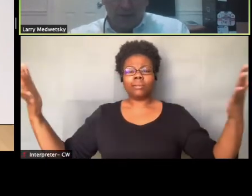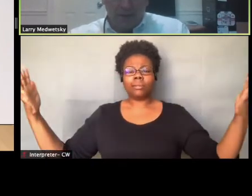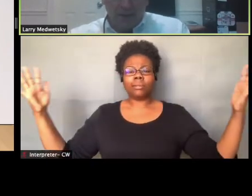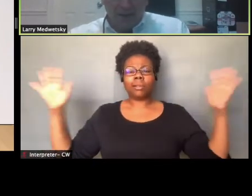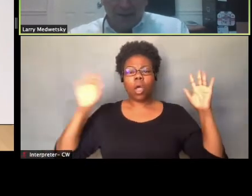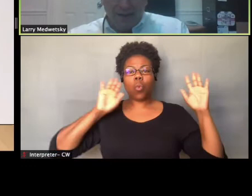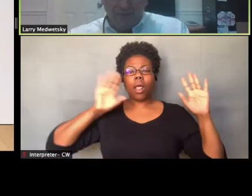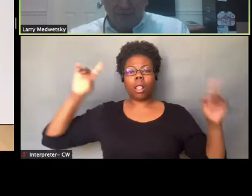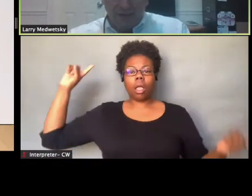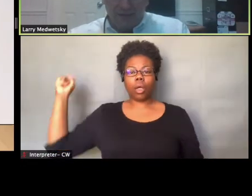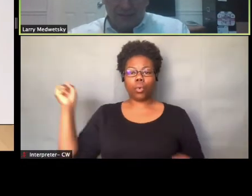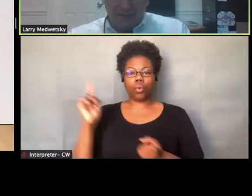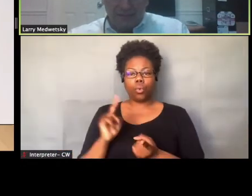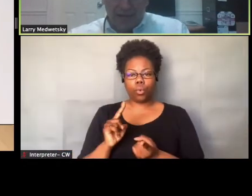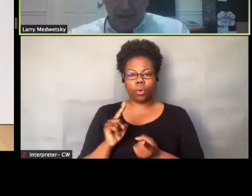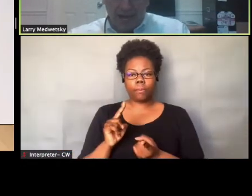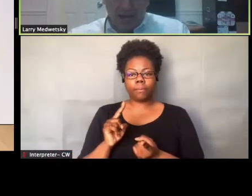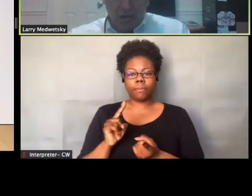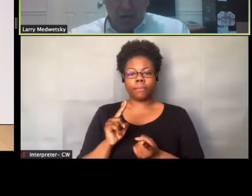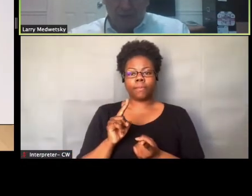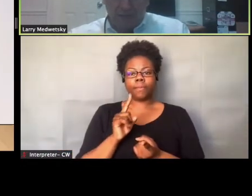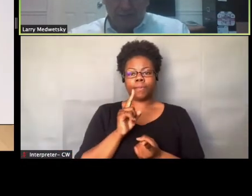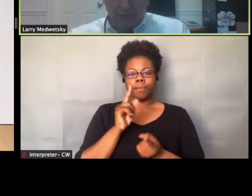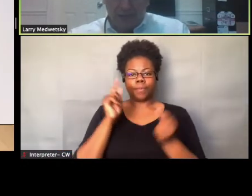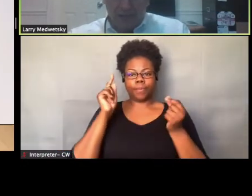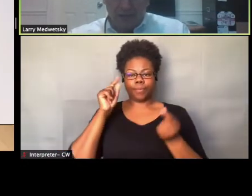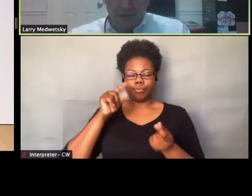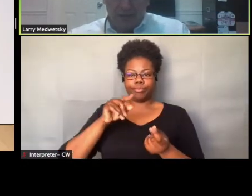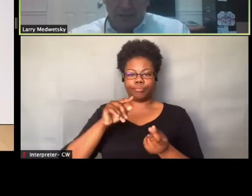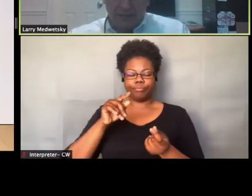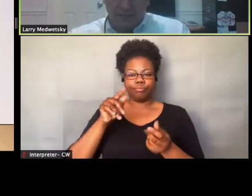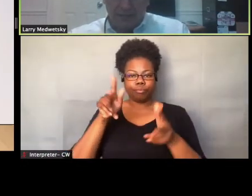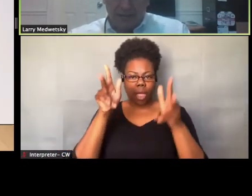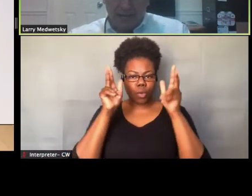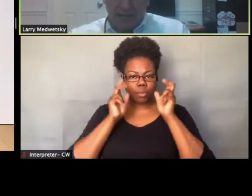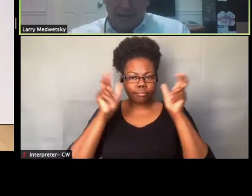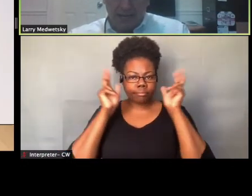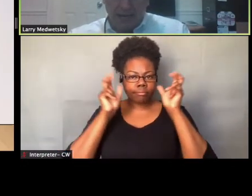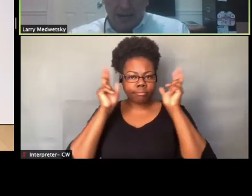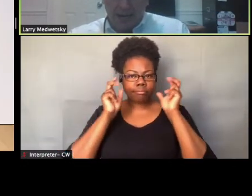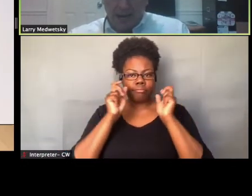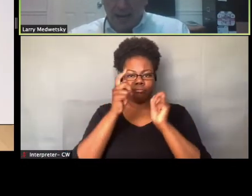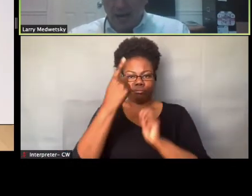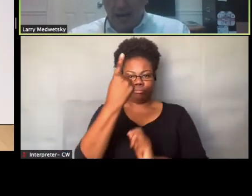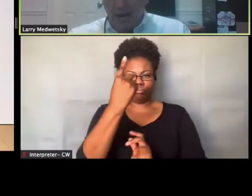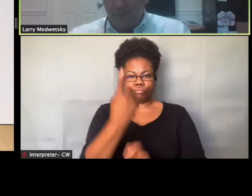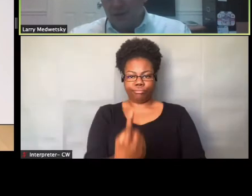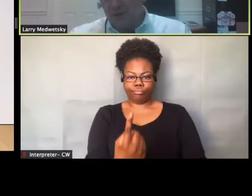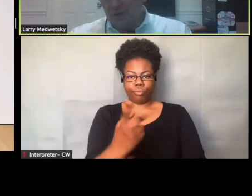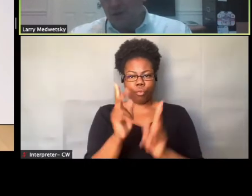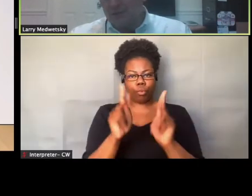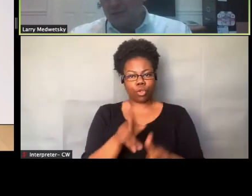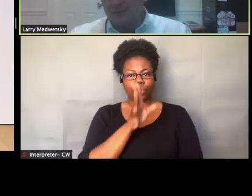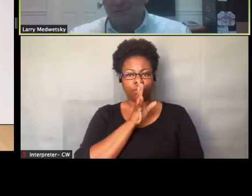Now, if, let's say, let's say,